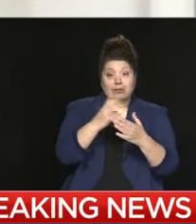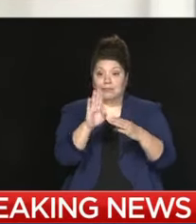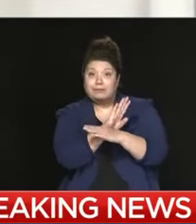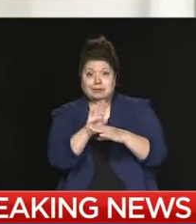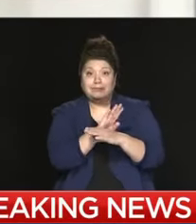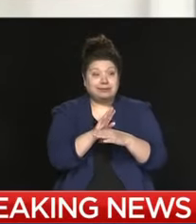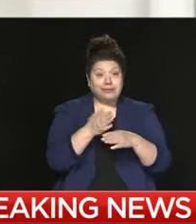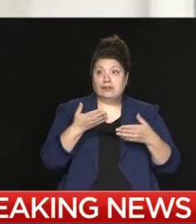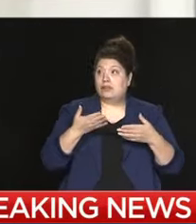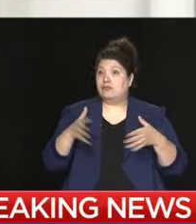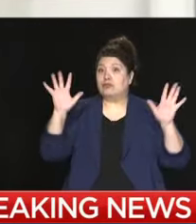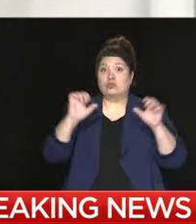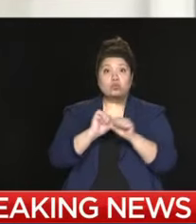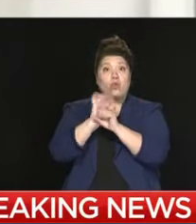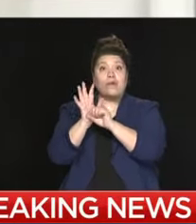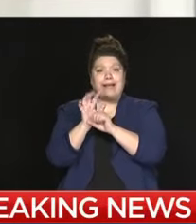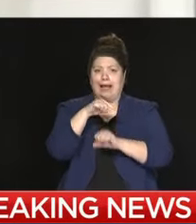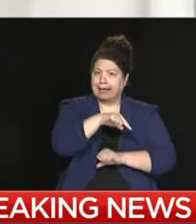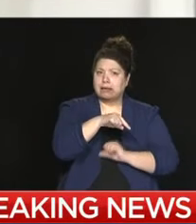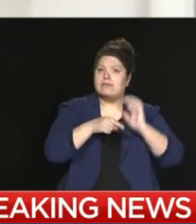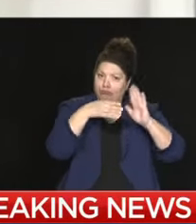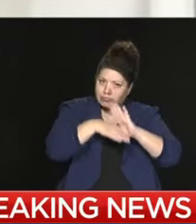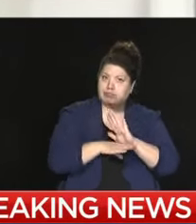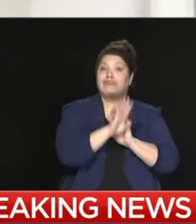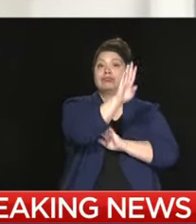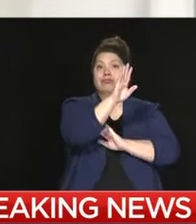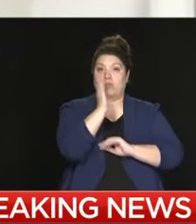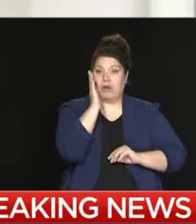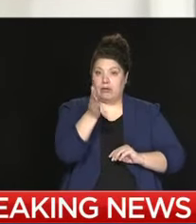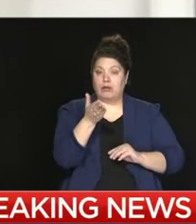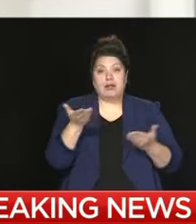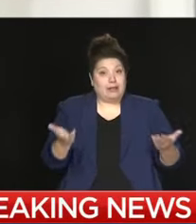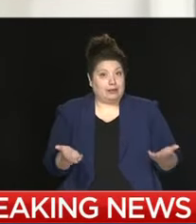we are. We have to be there for each other.